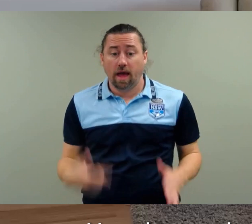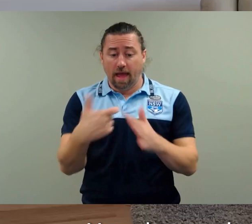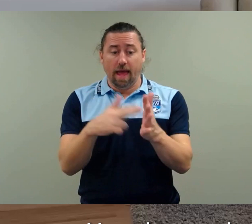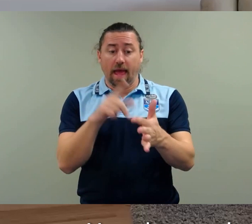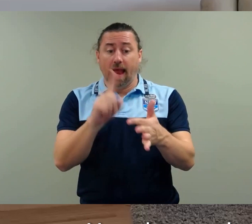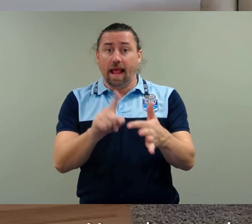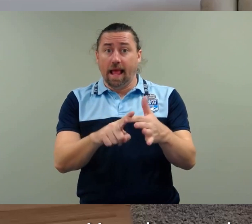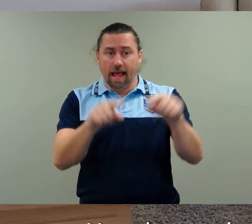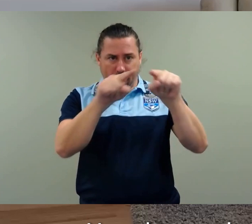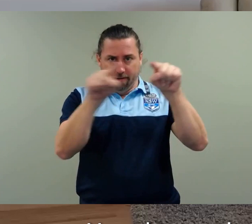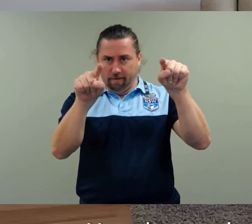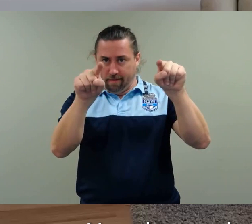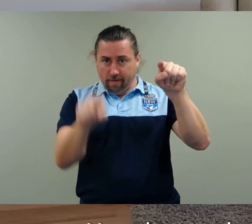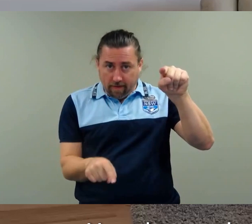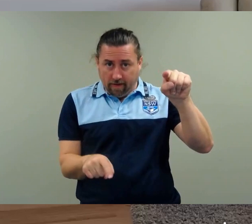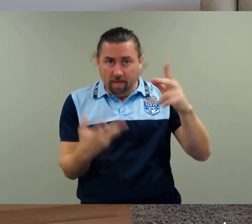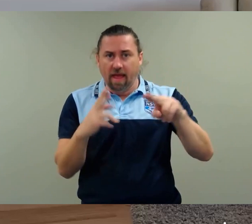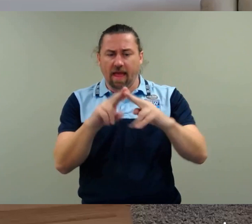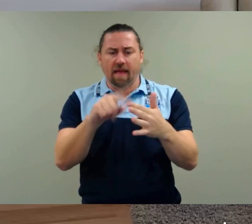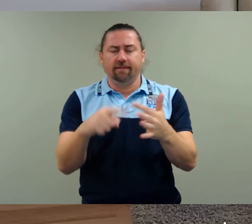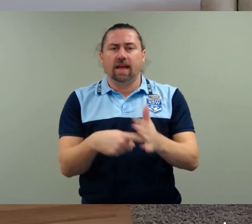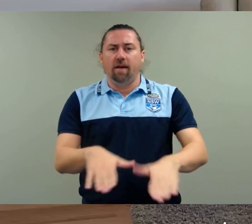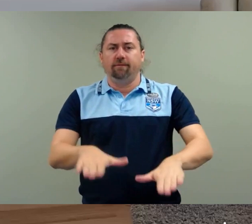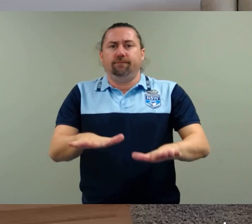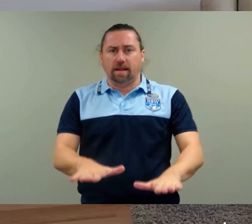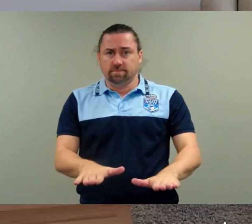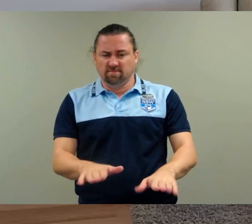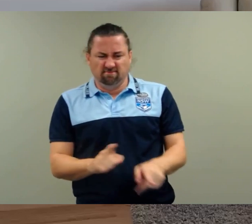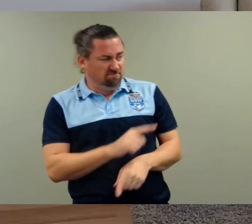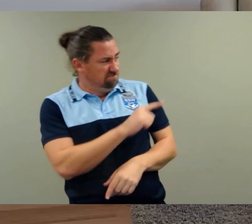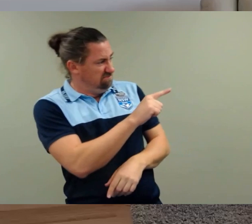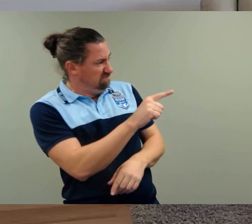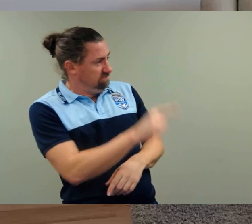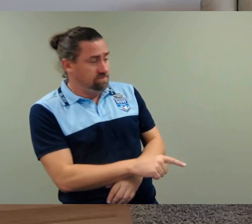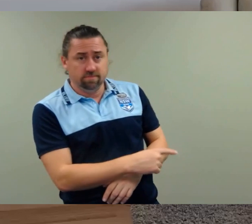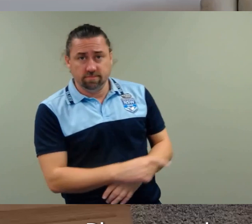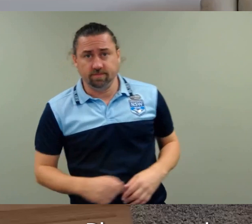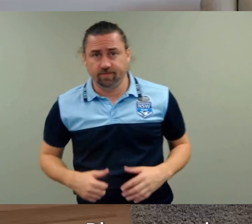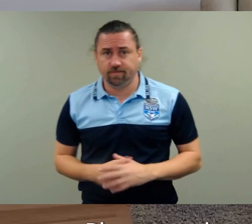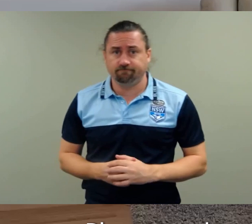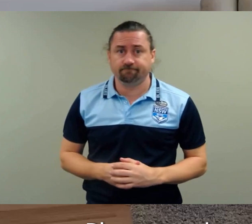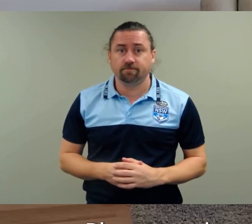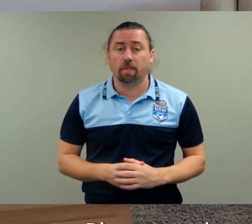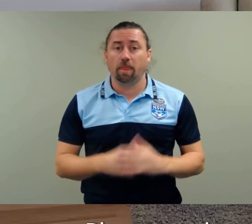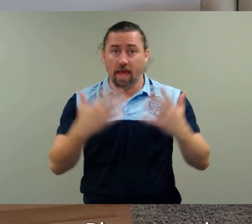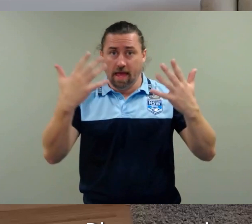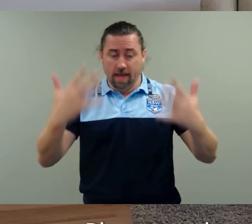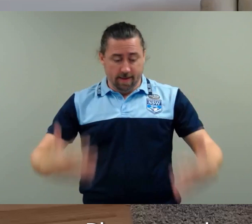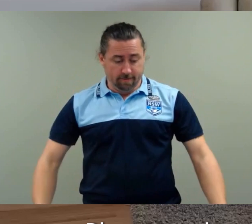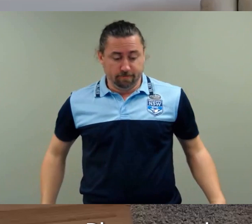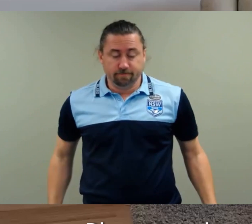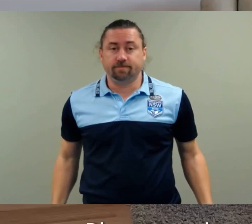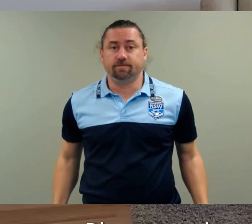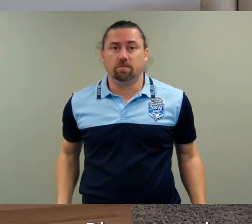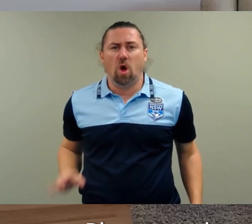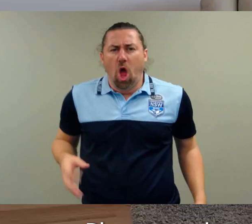knees should be bent at a 90-degree angle and your feet flat on the floor at shoulder width apart. Place your hands on each